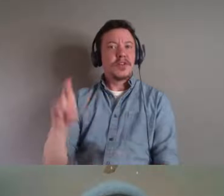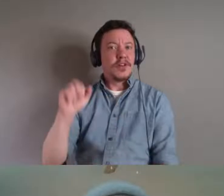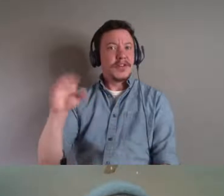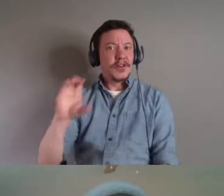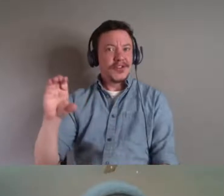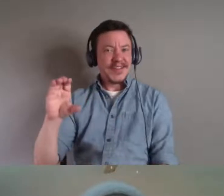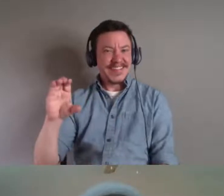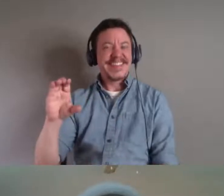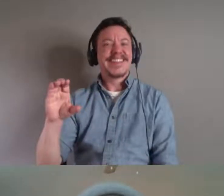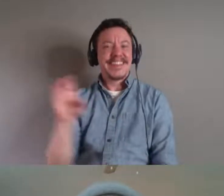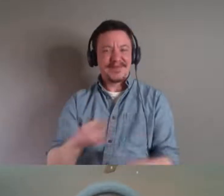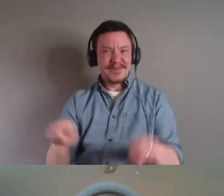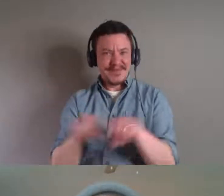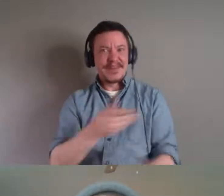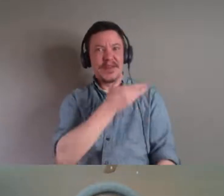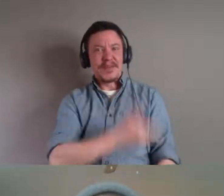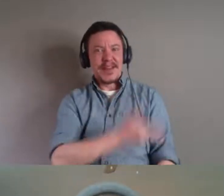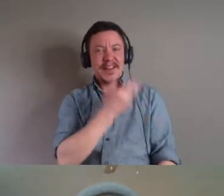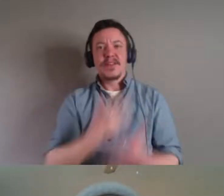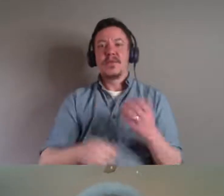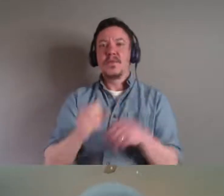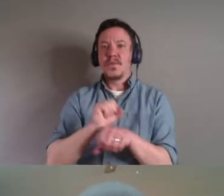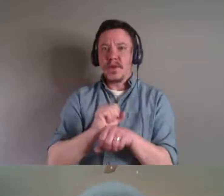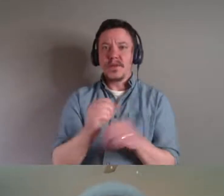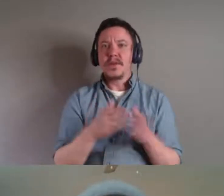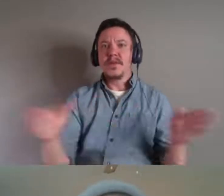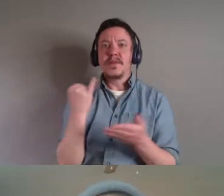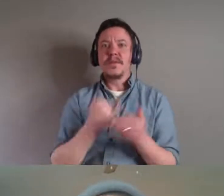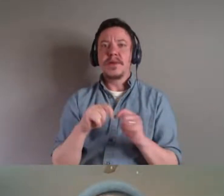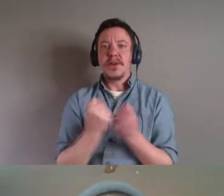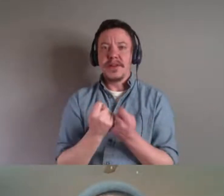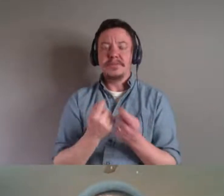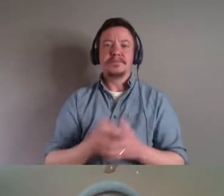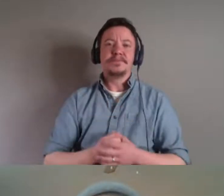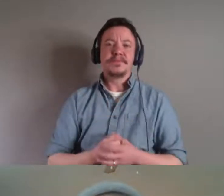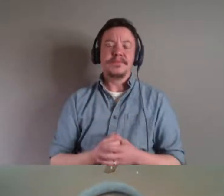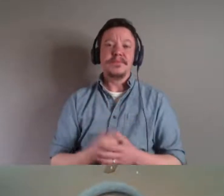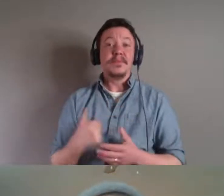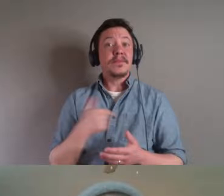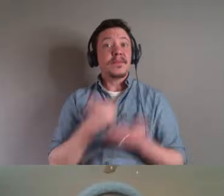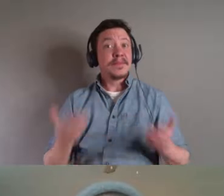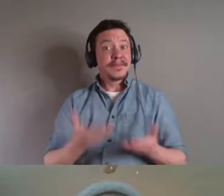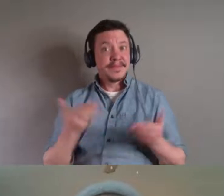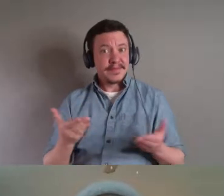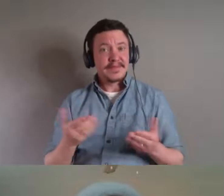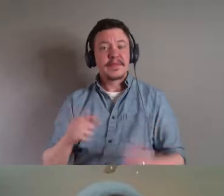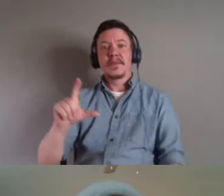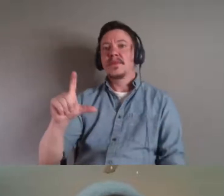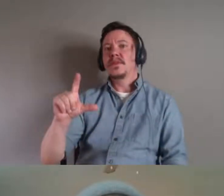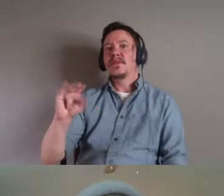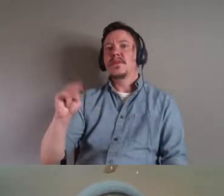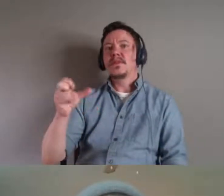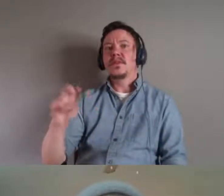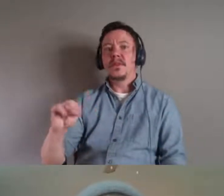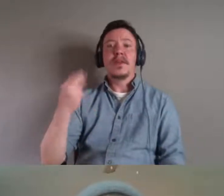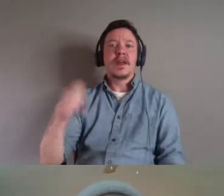as well as Danielle. We both work as part of the public art team. And we're here for the Lincoln High School